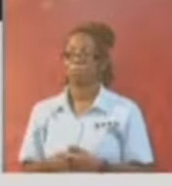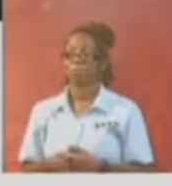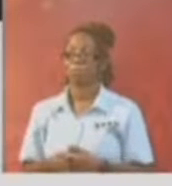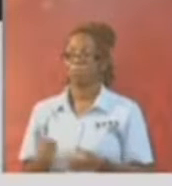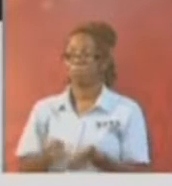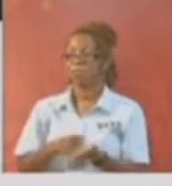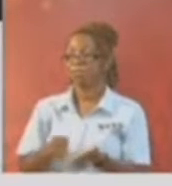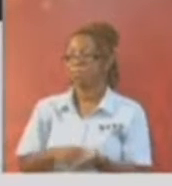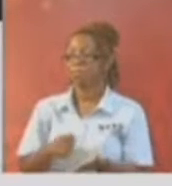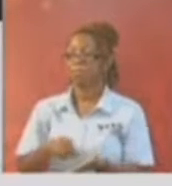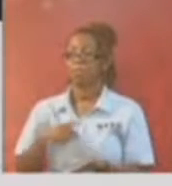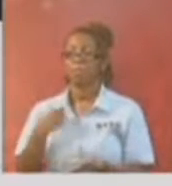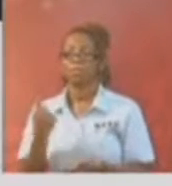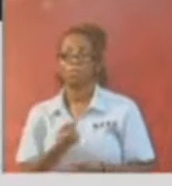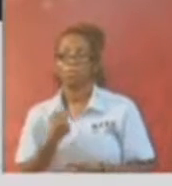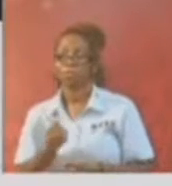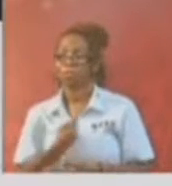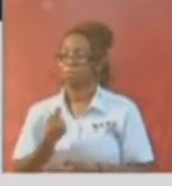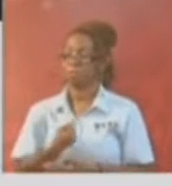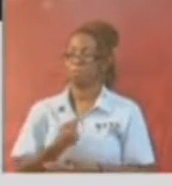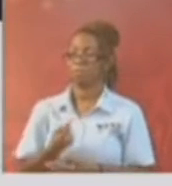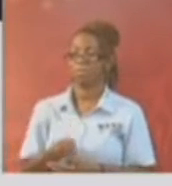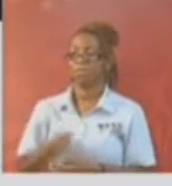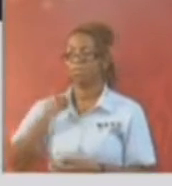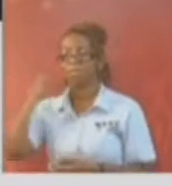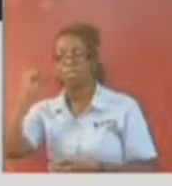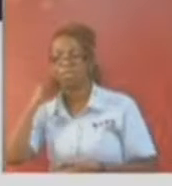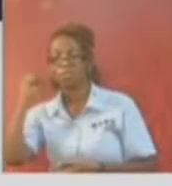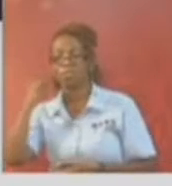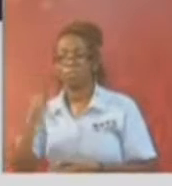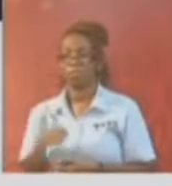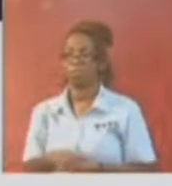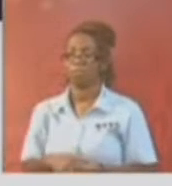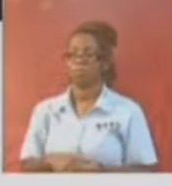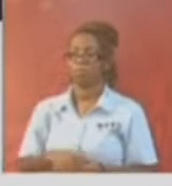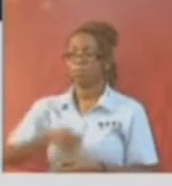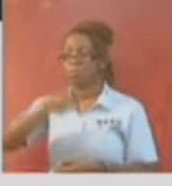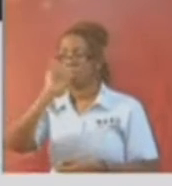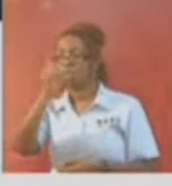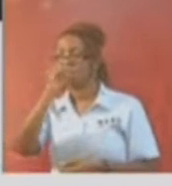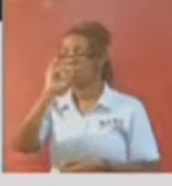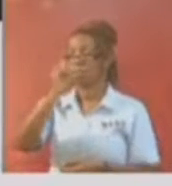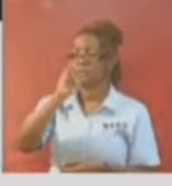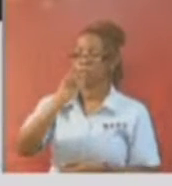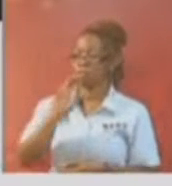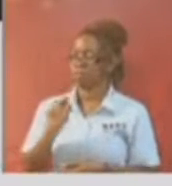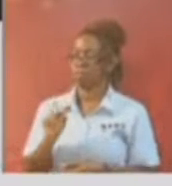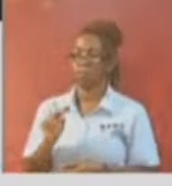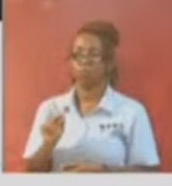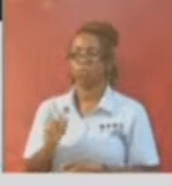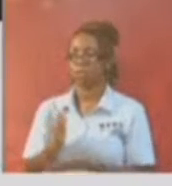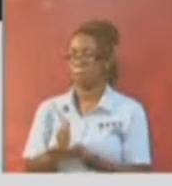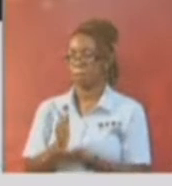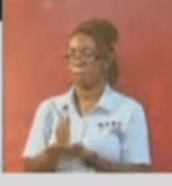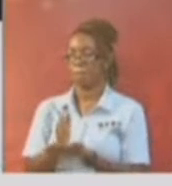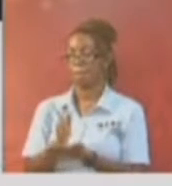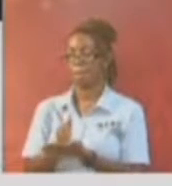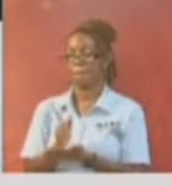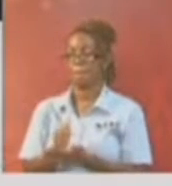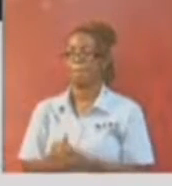strategy to deal with stress. Next, please. Never mix alcohol